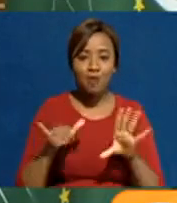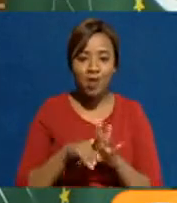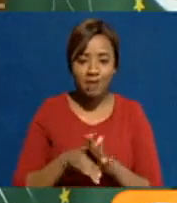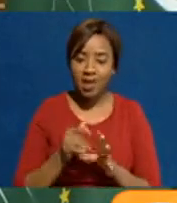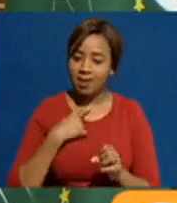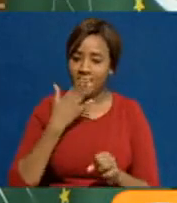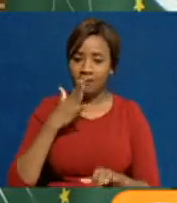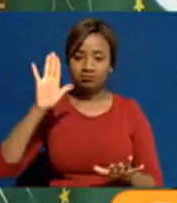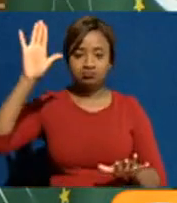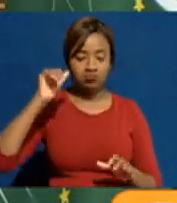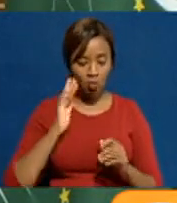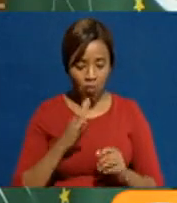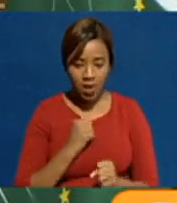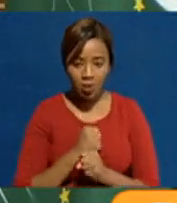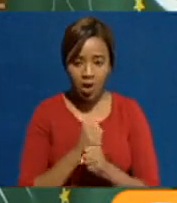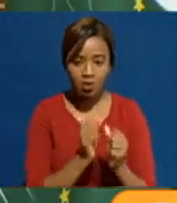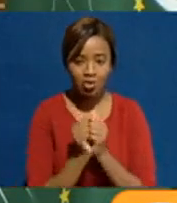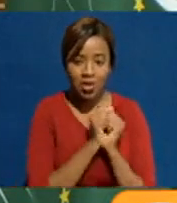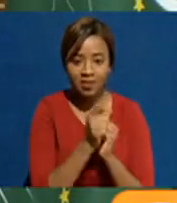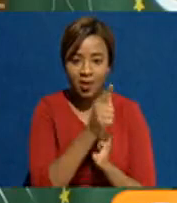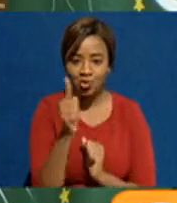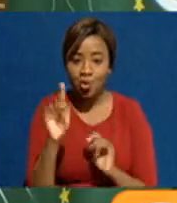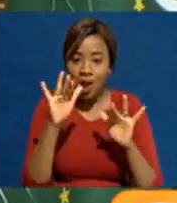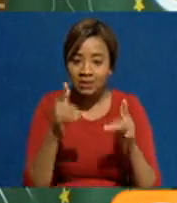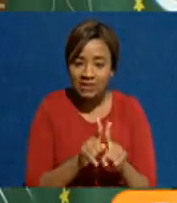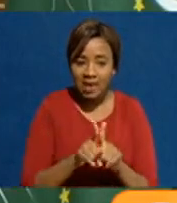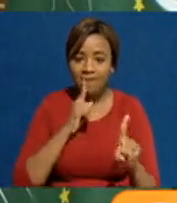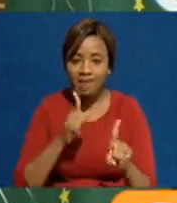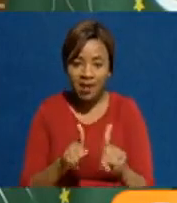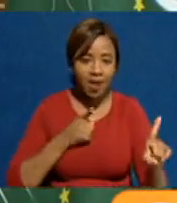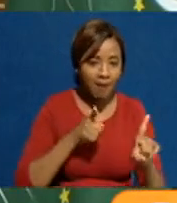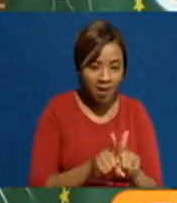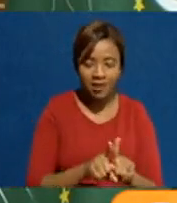walk this road with you in the spirit of brotherhood and